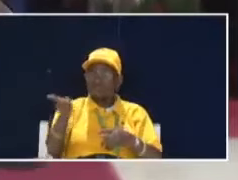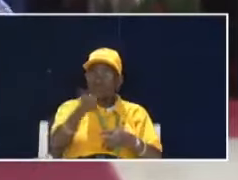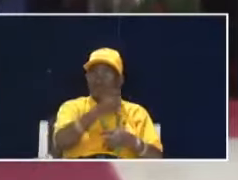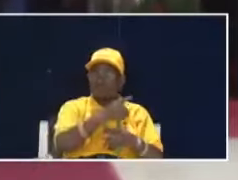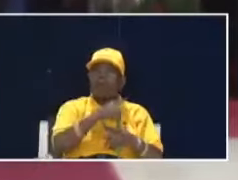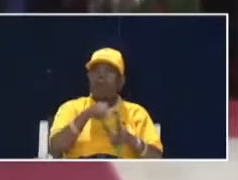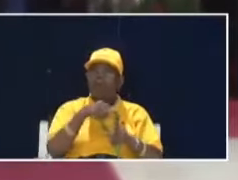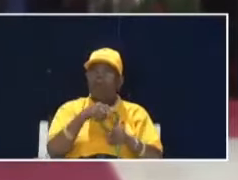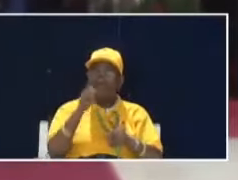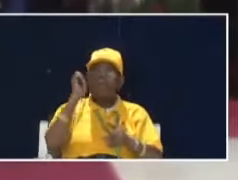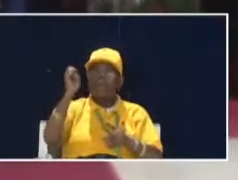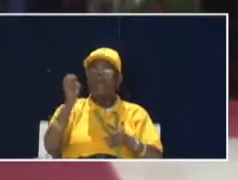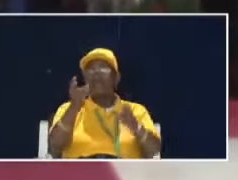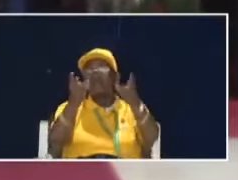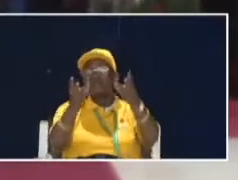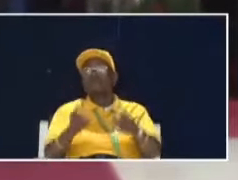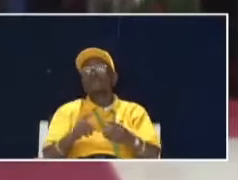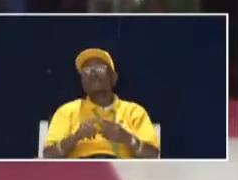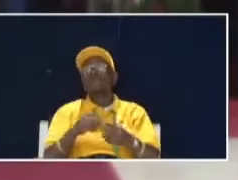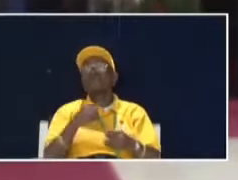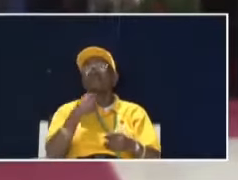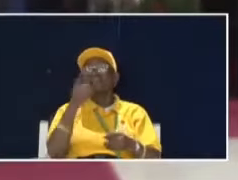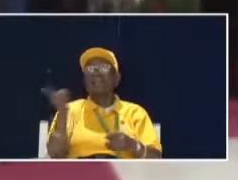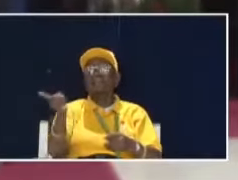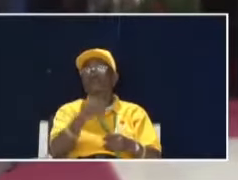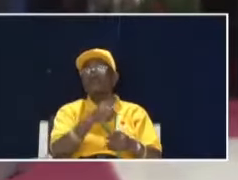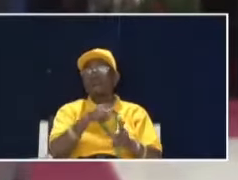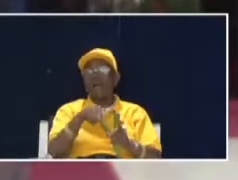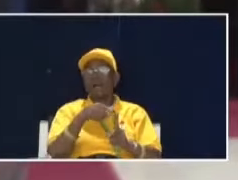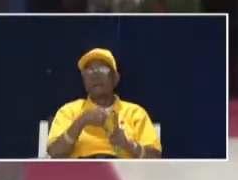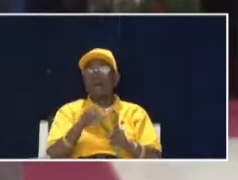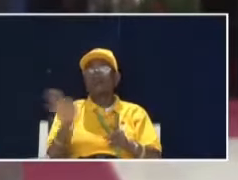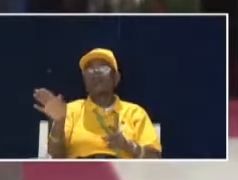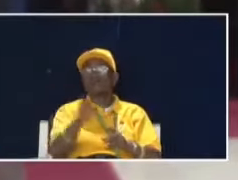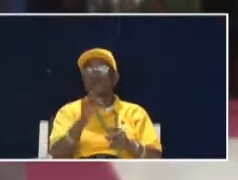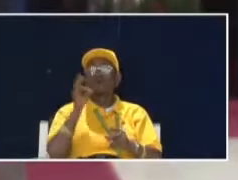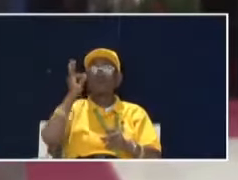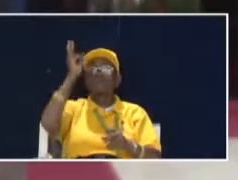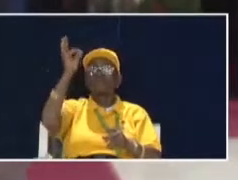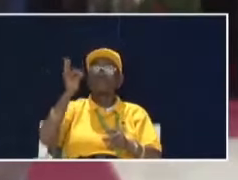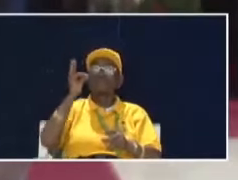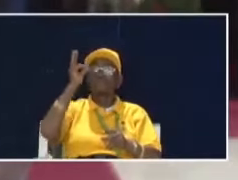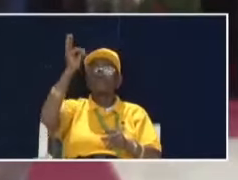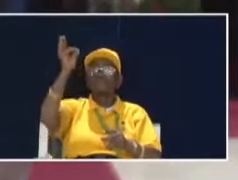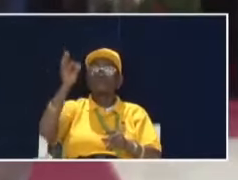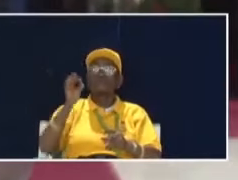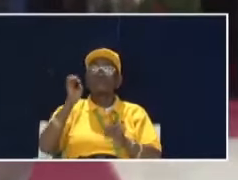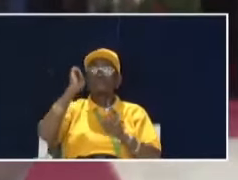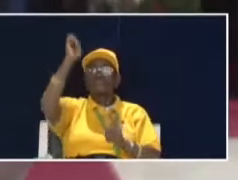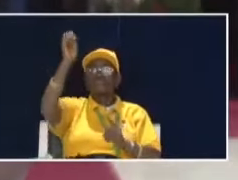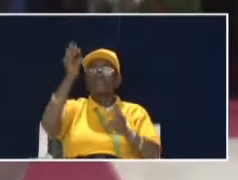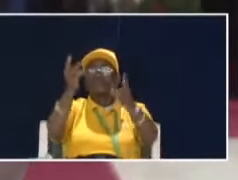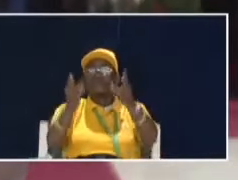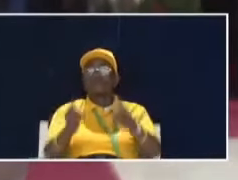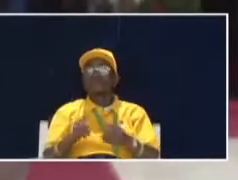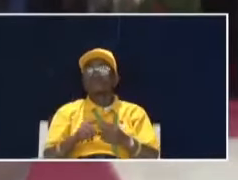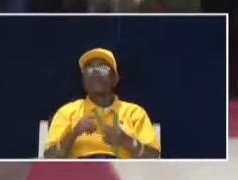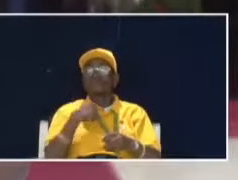when he wants to tell you about your future, when he wants to tell you about